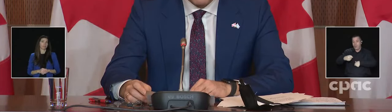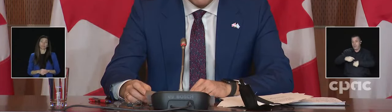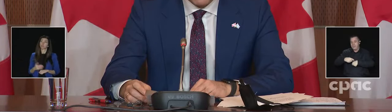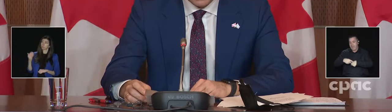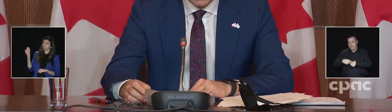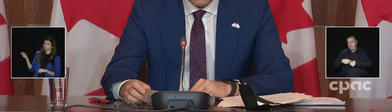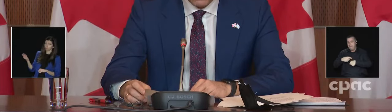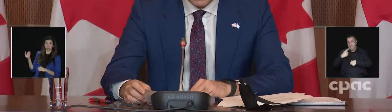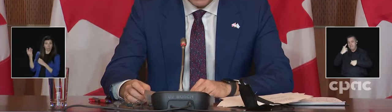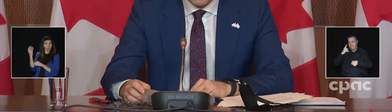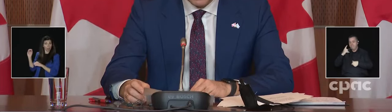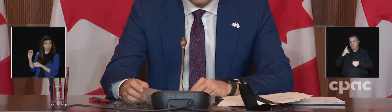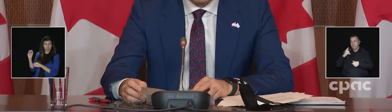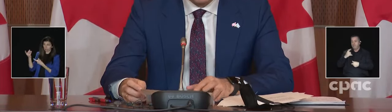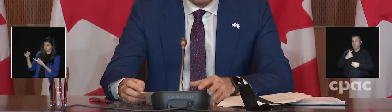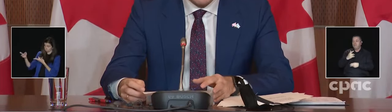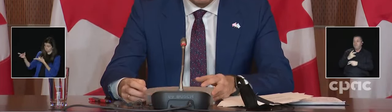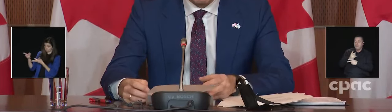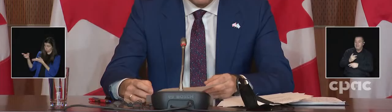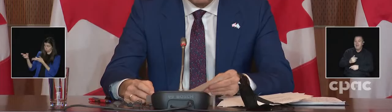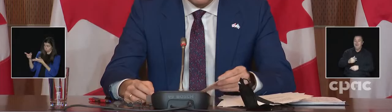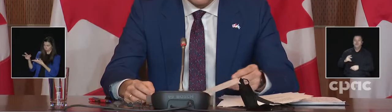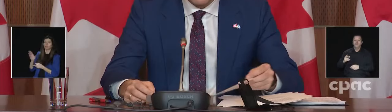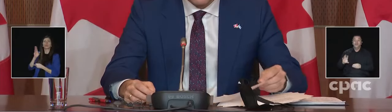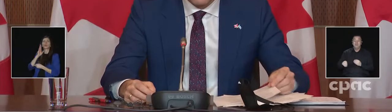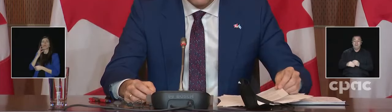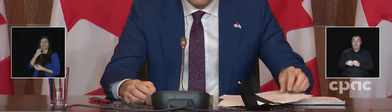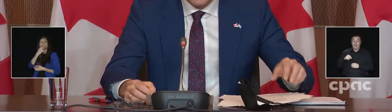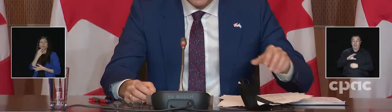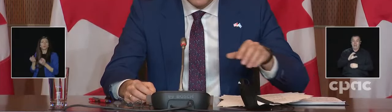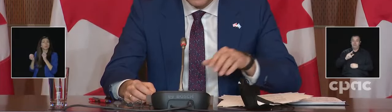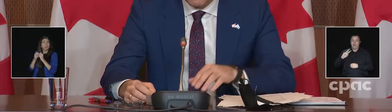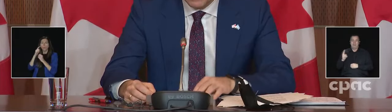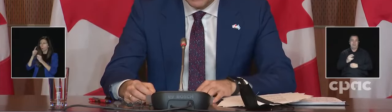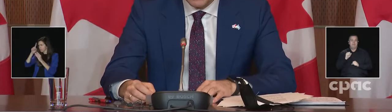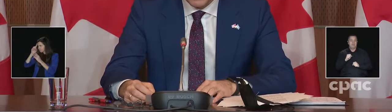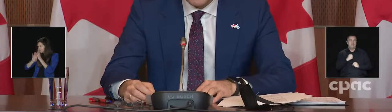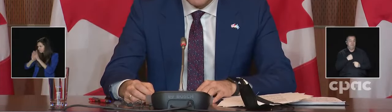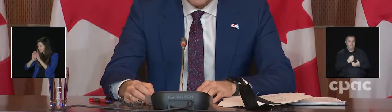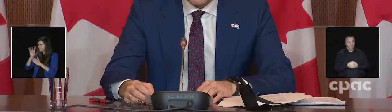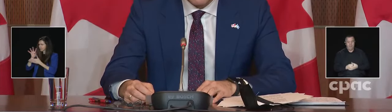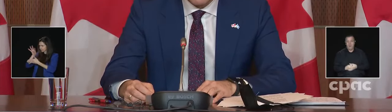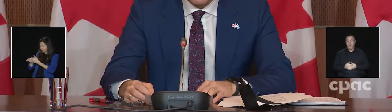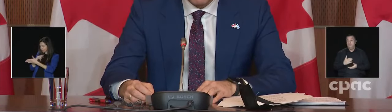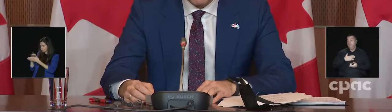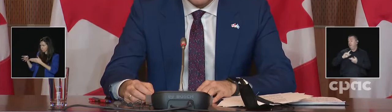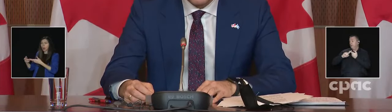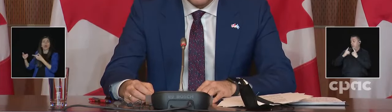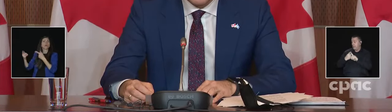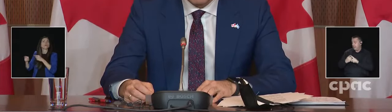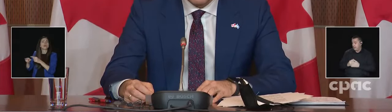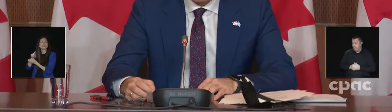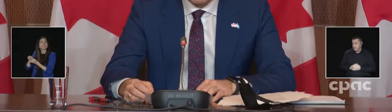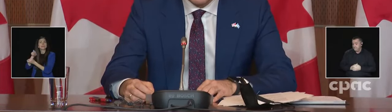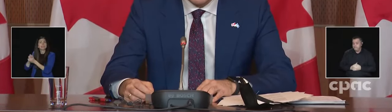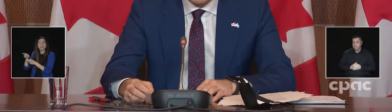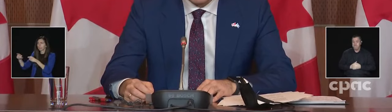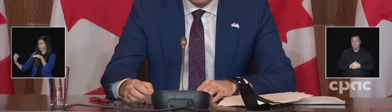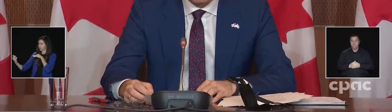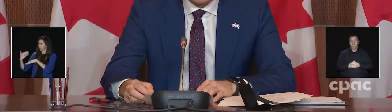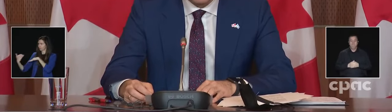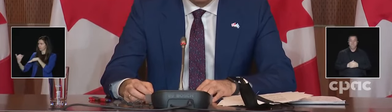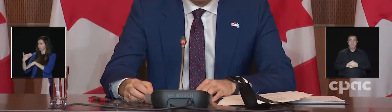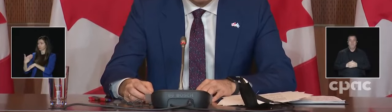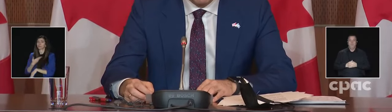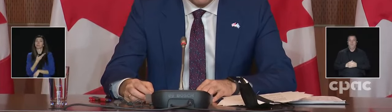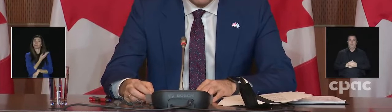traitements supplémentaires au Canada le plus rapidement possible. My dear colleague, the Minister of Public Services and Procurement is